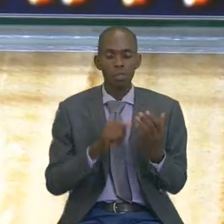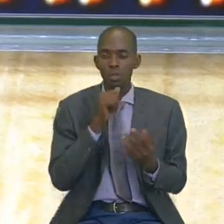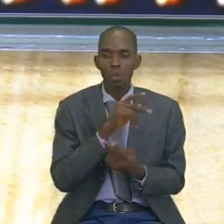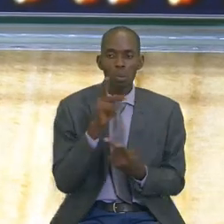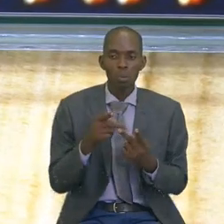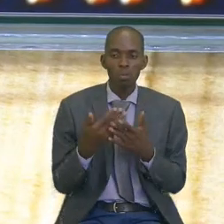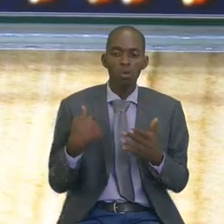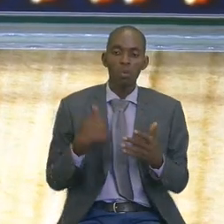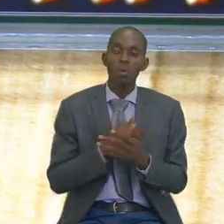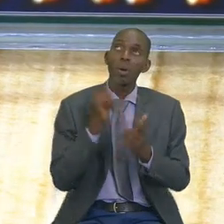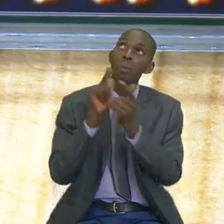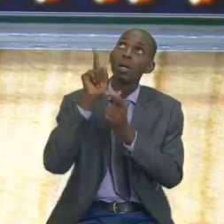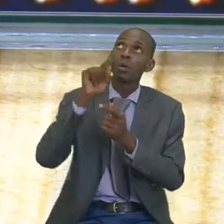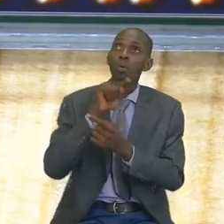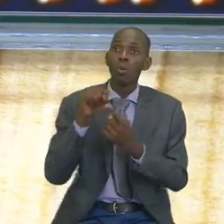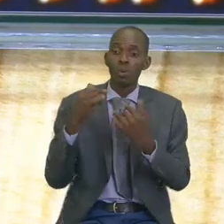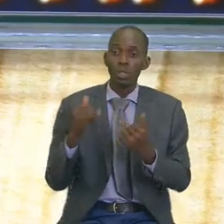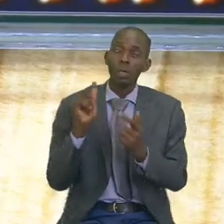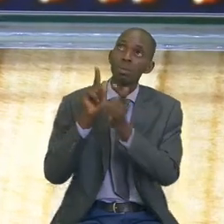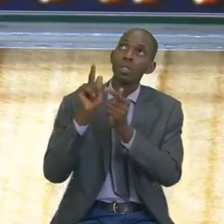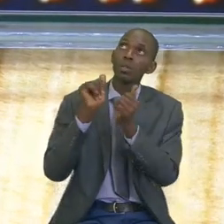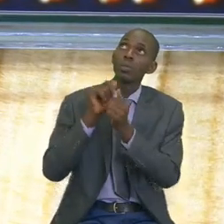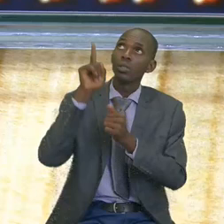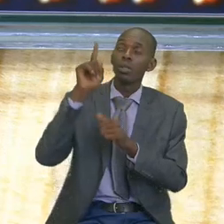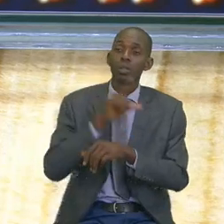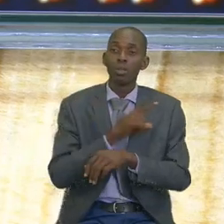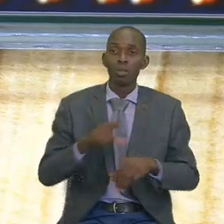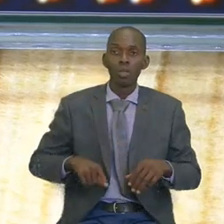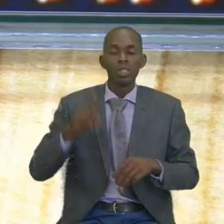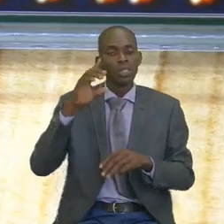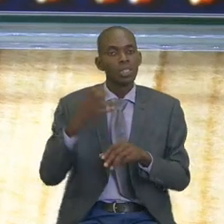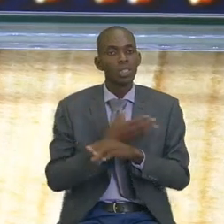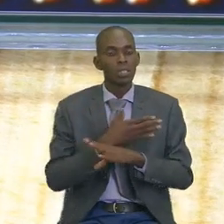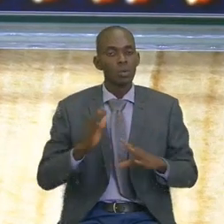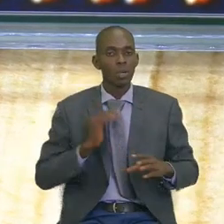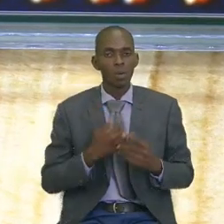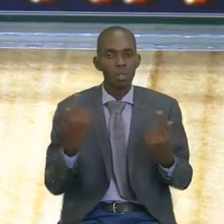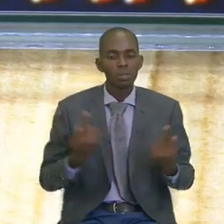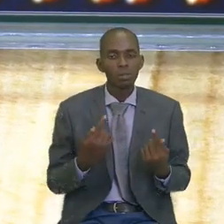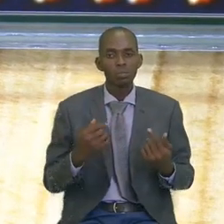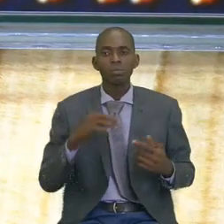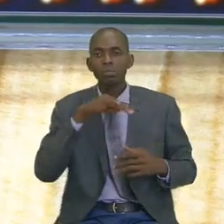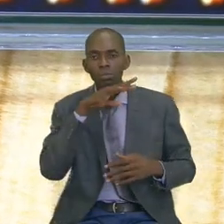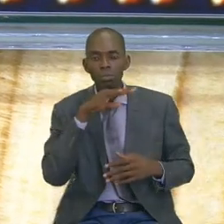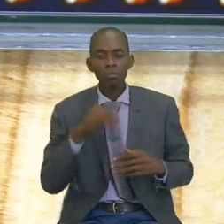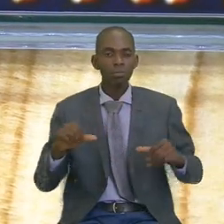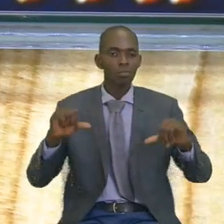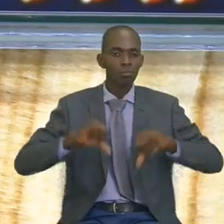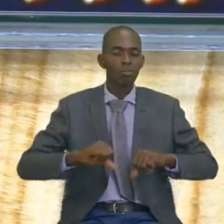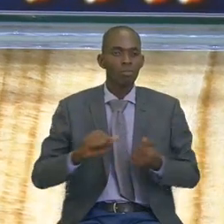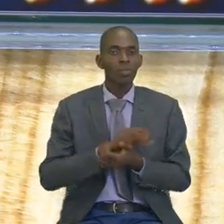when we meet the Lord in repentance and faith, he takes away our sin, our guilt, our condemnation, and he transfers